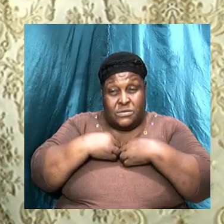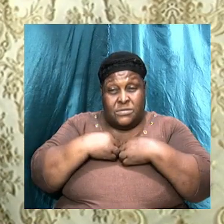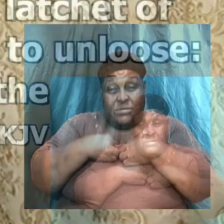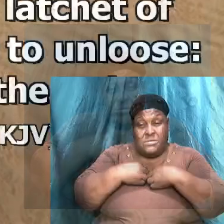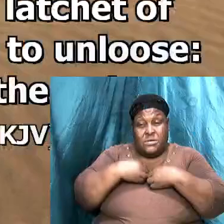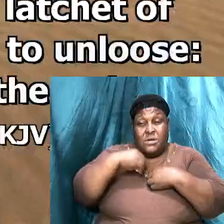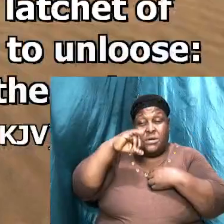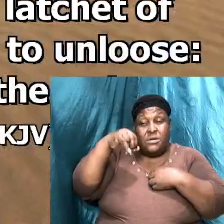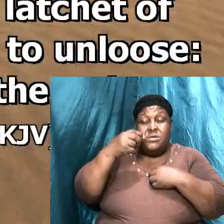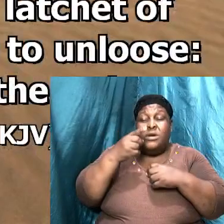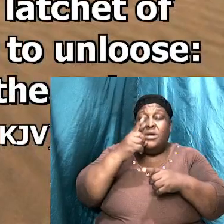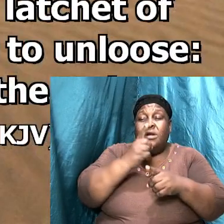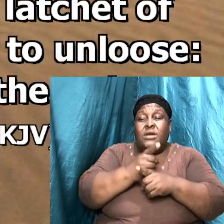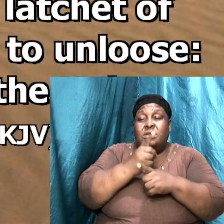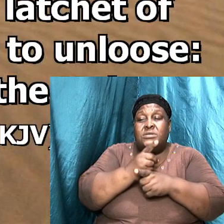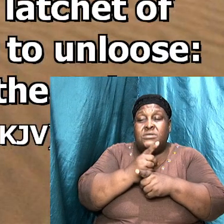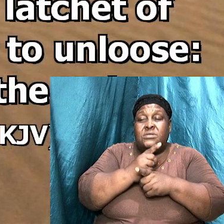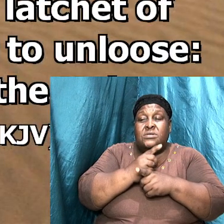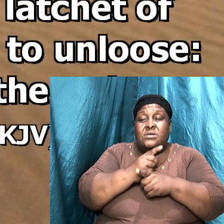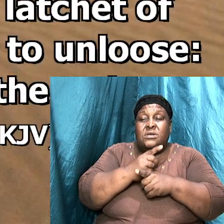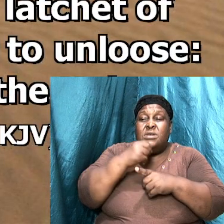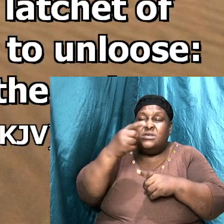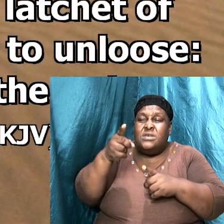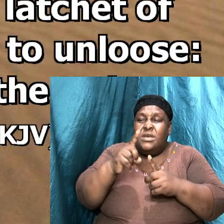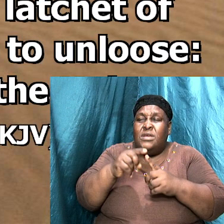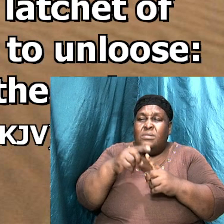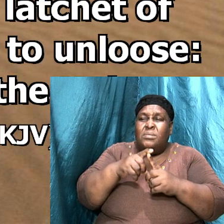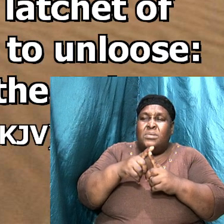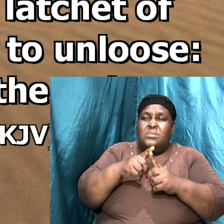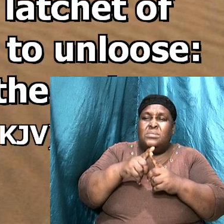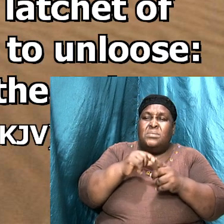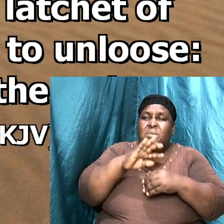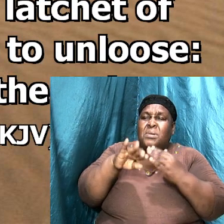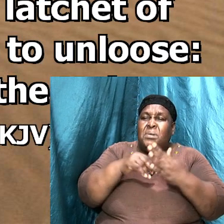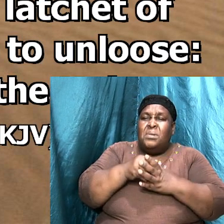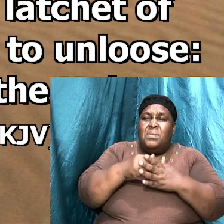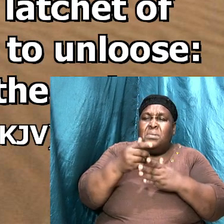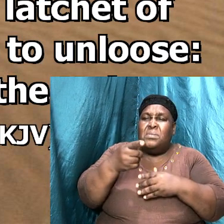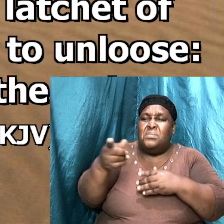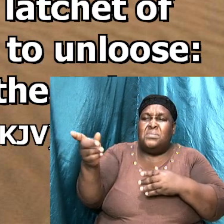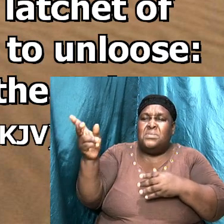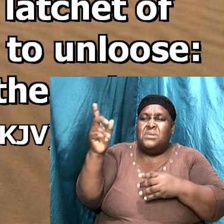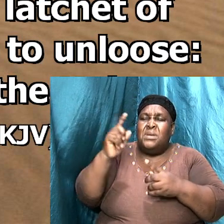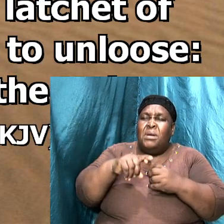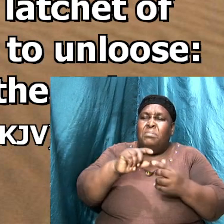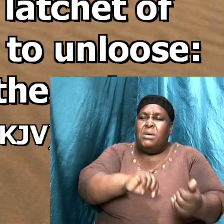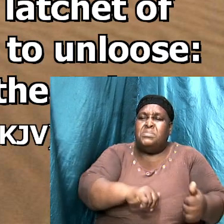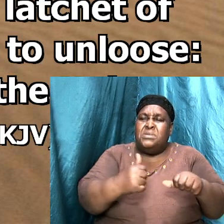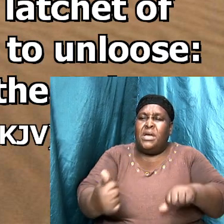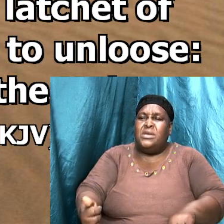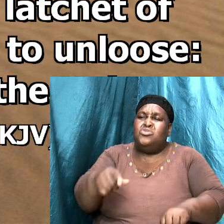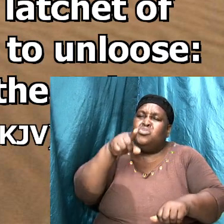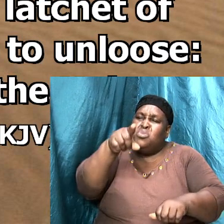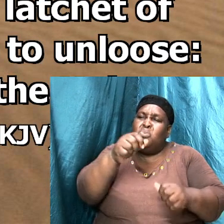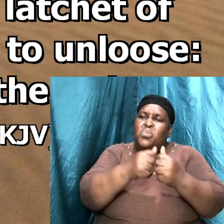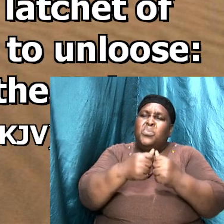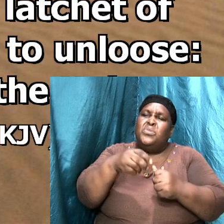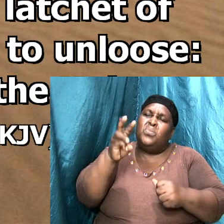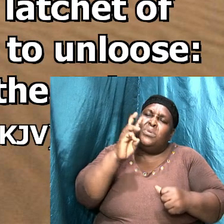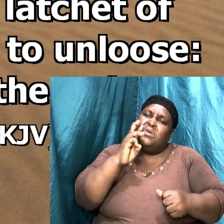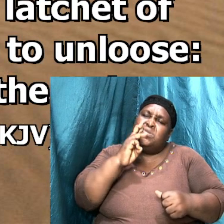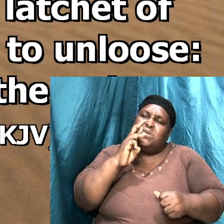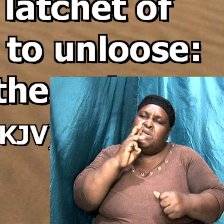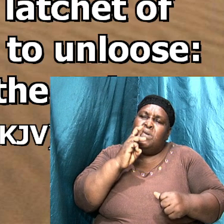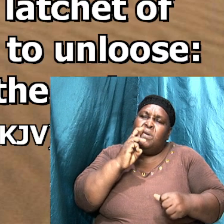John answered, saying unto them, I indeed baptize you with water,